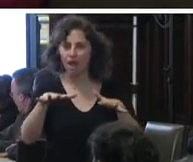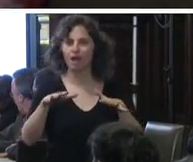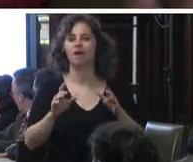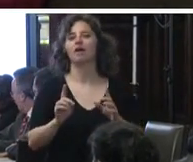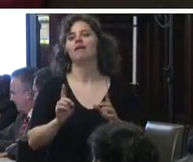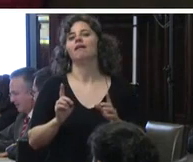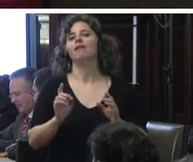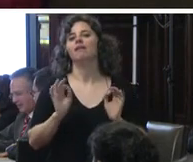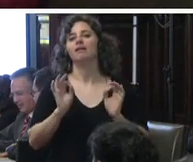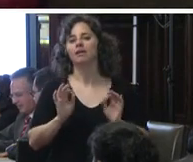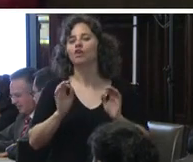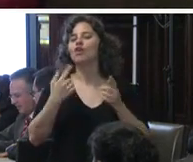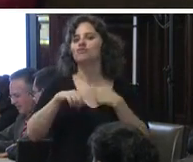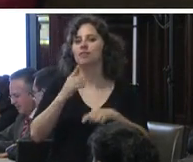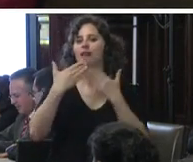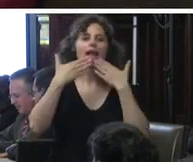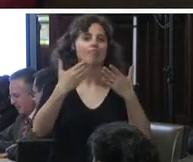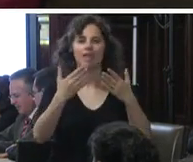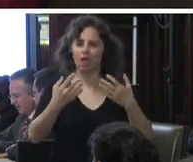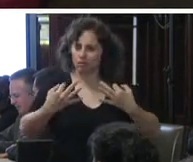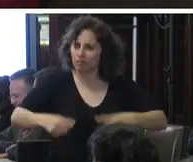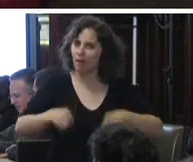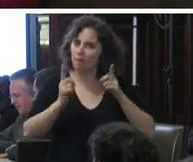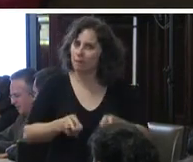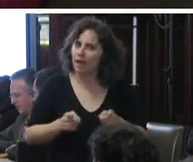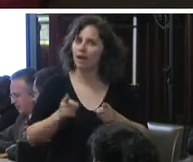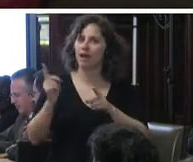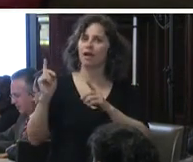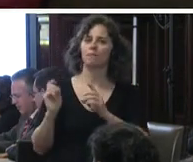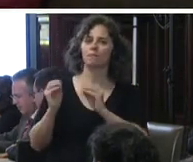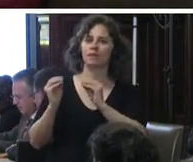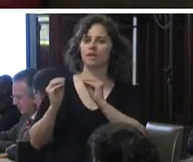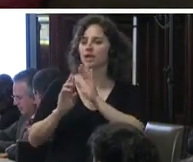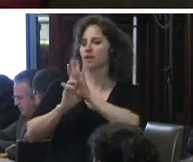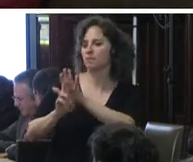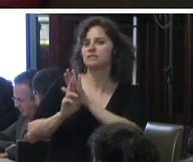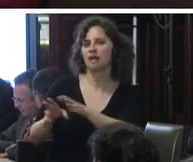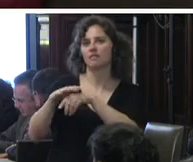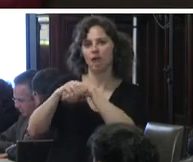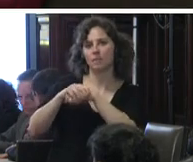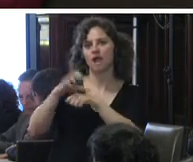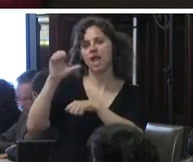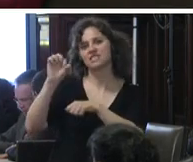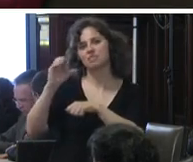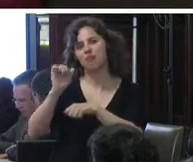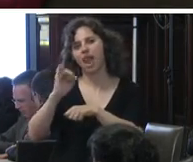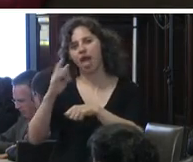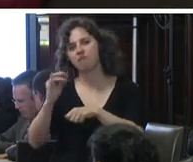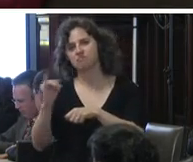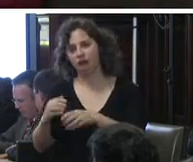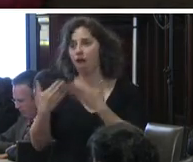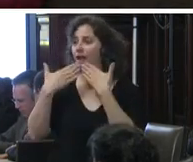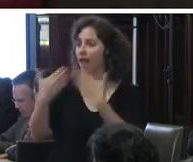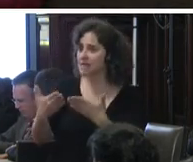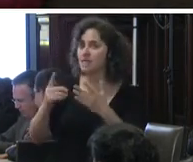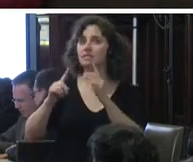what goes on, and of course, on behalf of my sister commissioner. Thank you. This hearing is at an end. We start the next… You're supposed